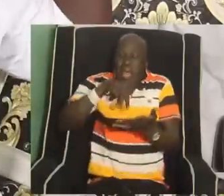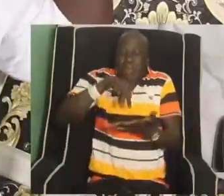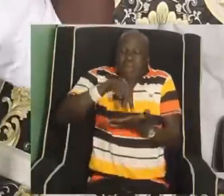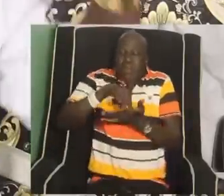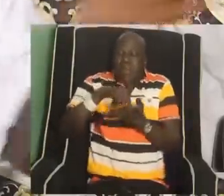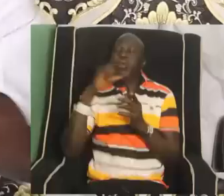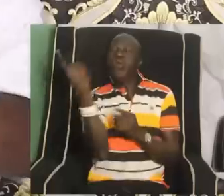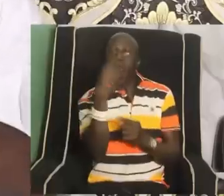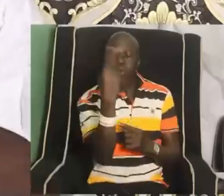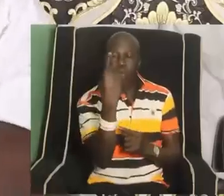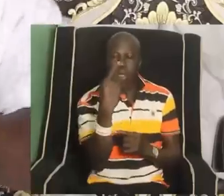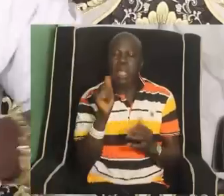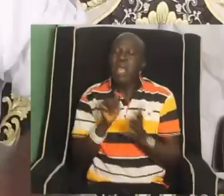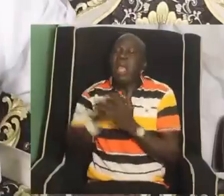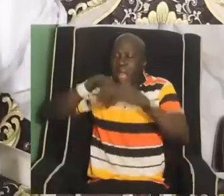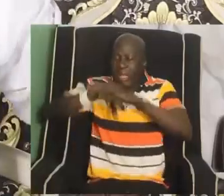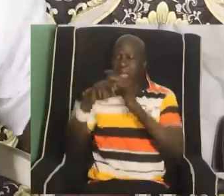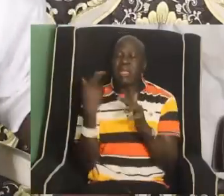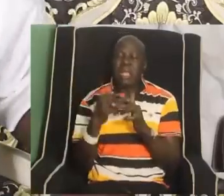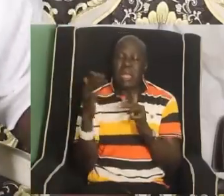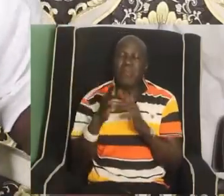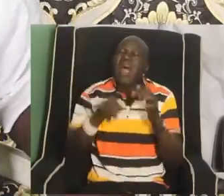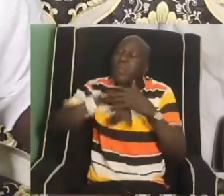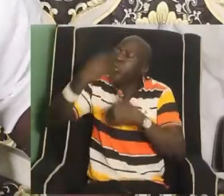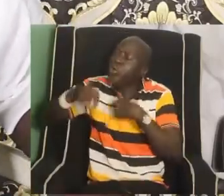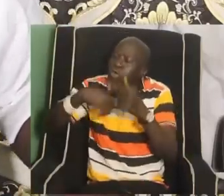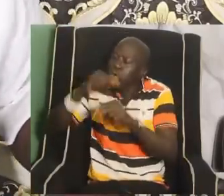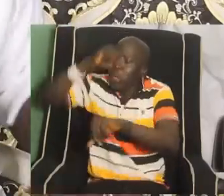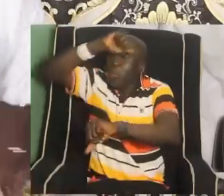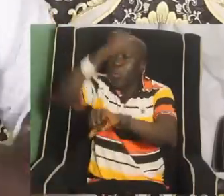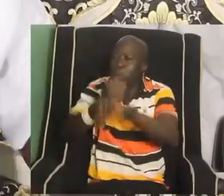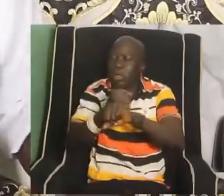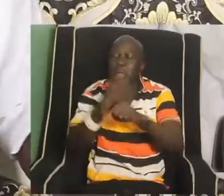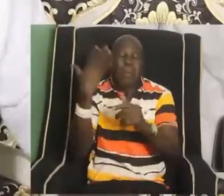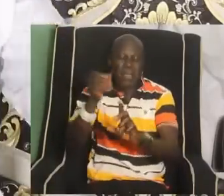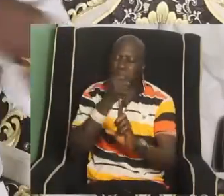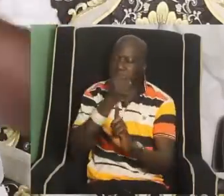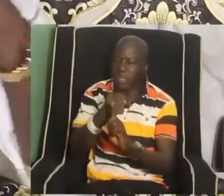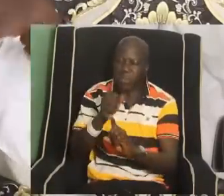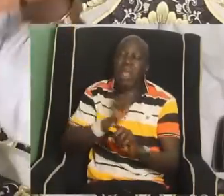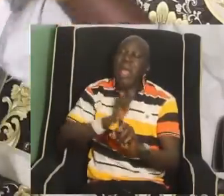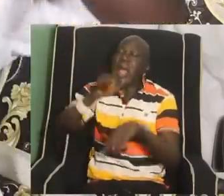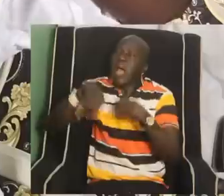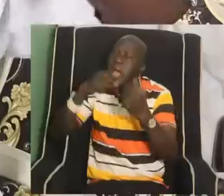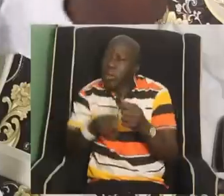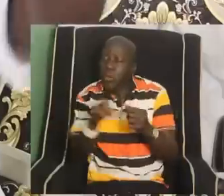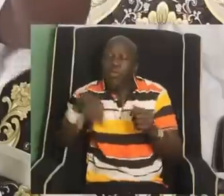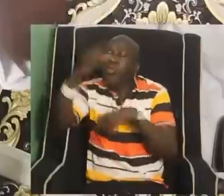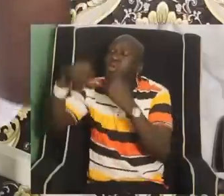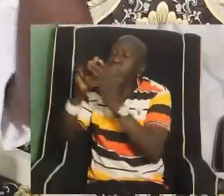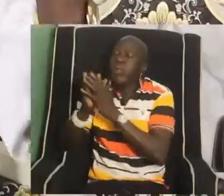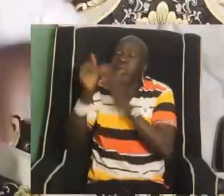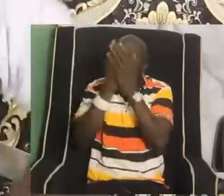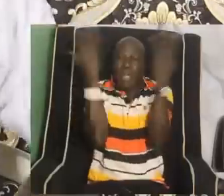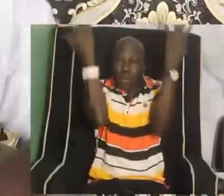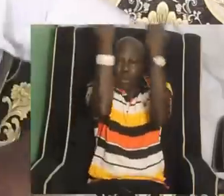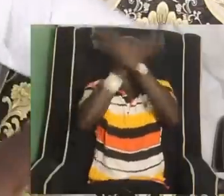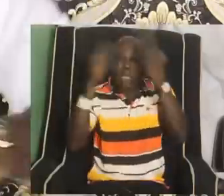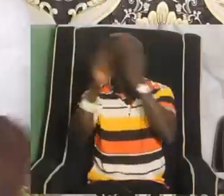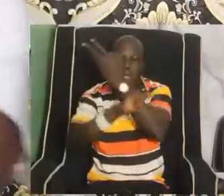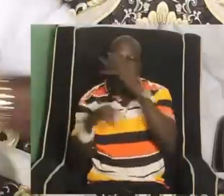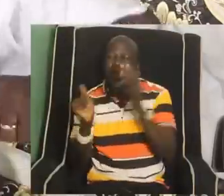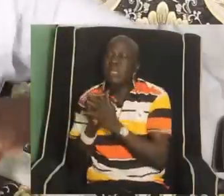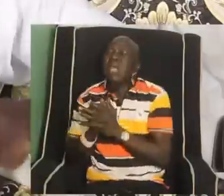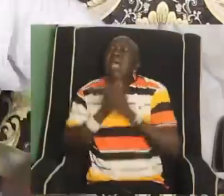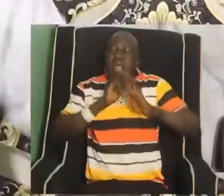gbà. I pray alone. Màá dájáde lọ sórí àpáta. I will go to mountain myself. Màá dájáde máa lọ sí ijù. I will go to the wilderness. Mo